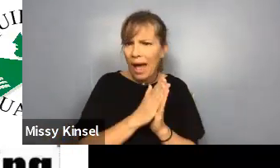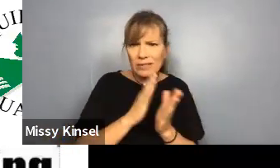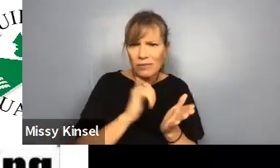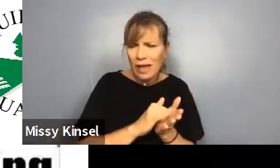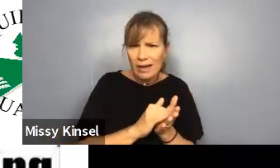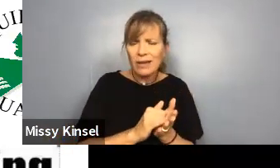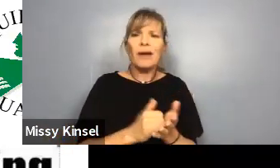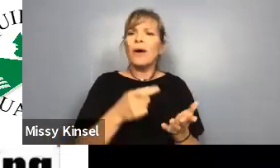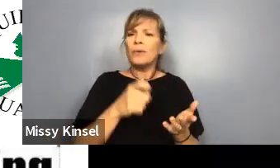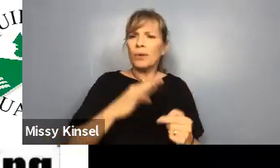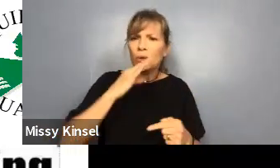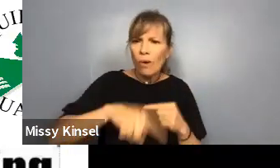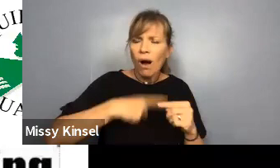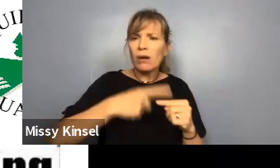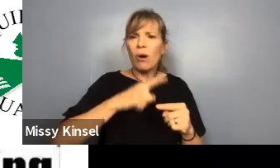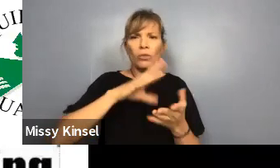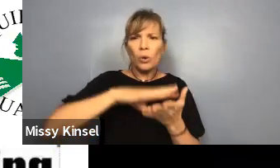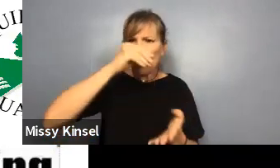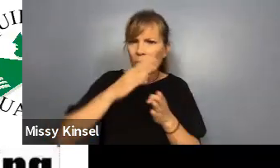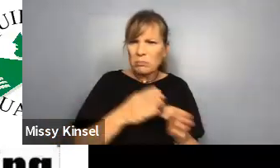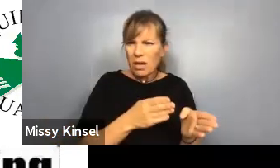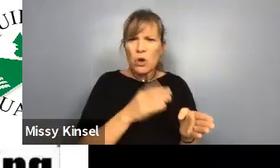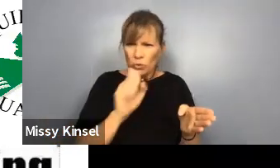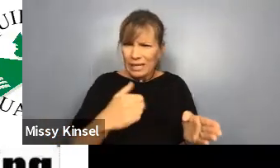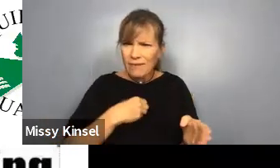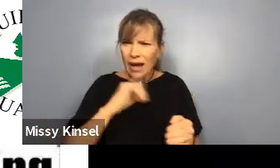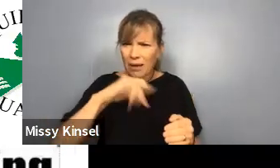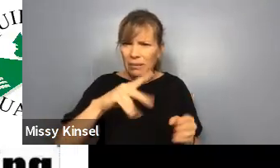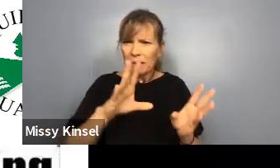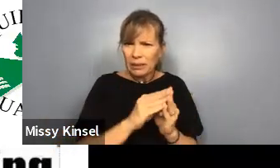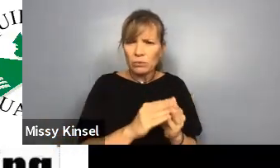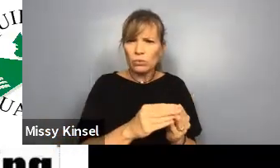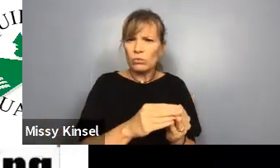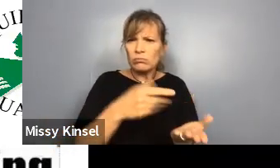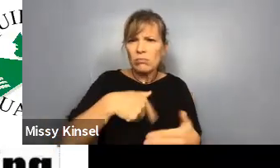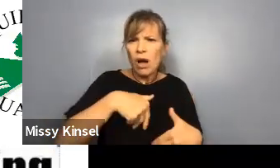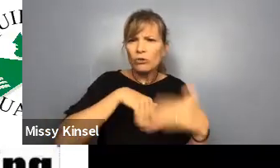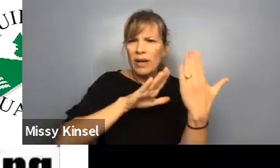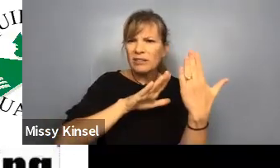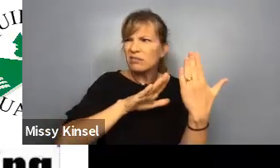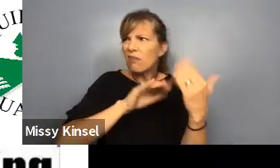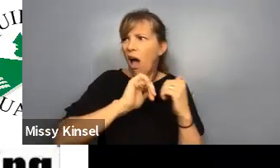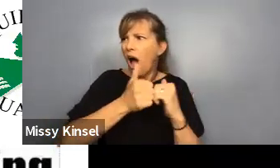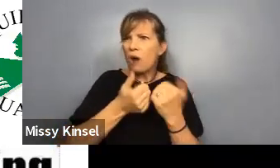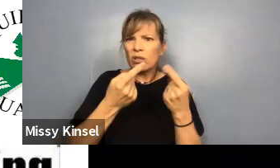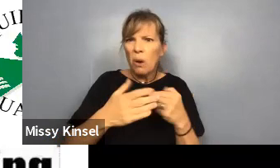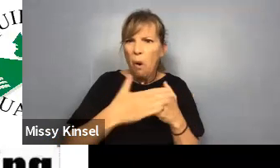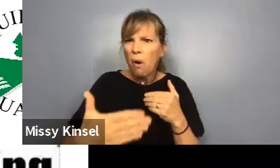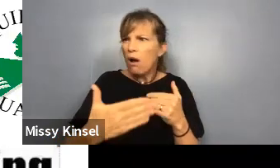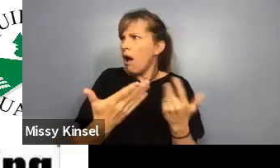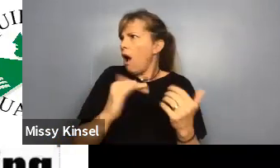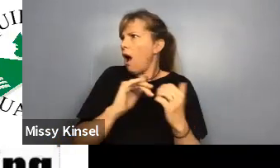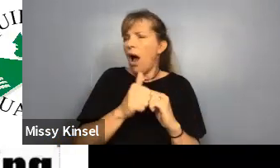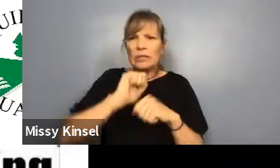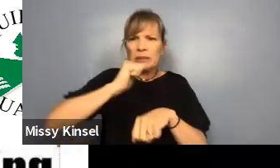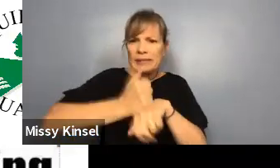talk about their learning plan. You can have an IEP meeting to address how things are going to go, how things are going to be